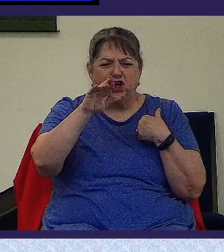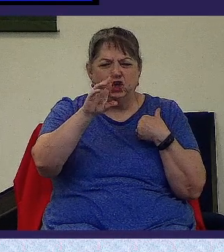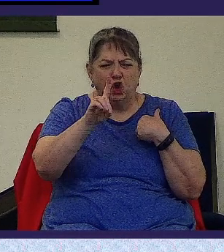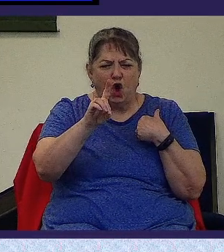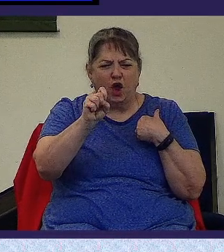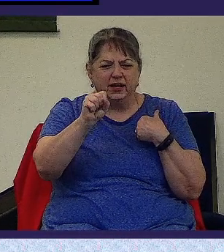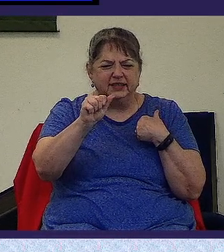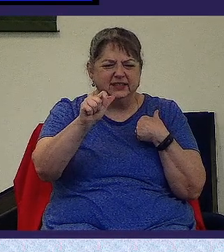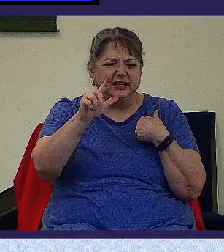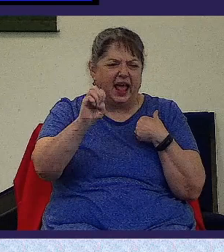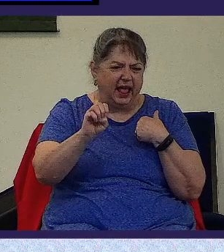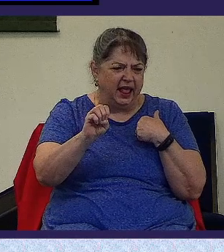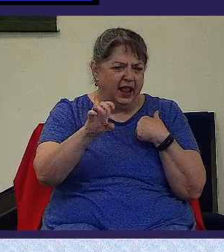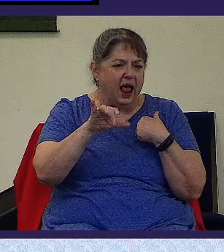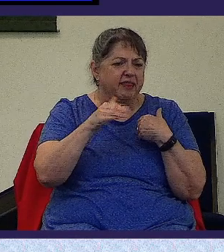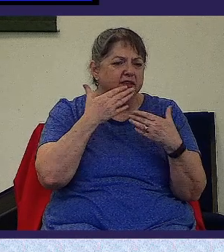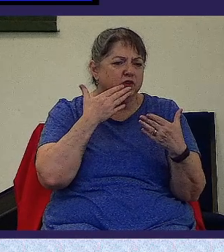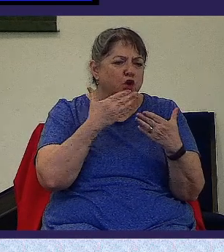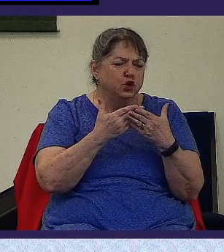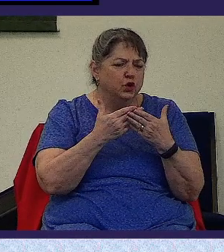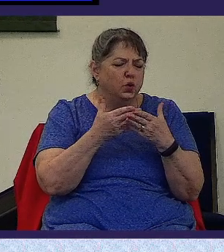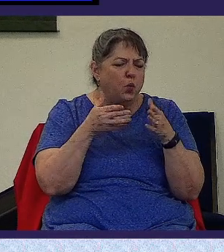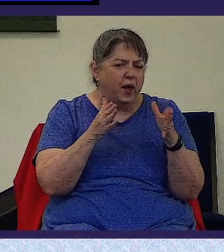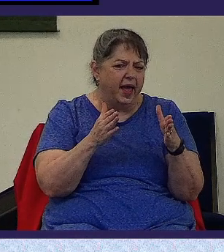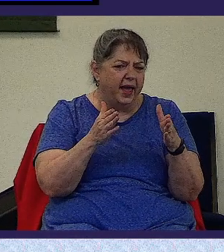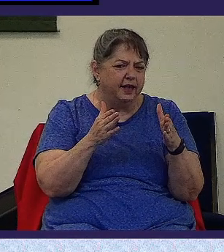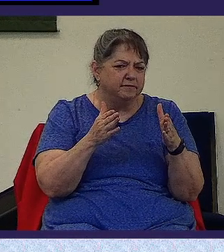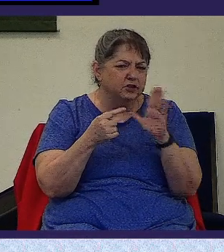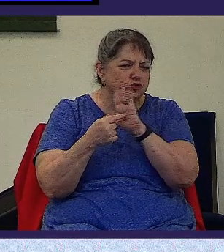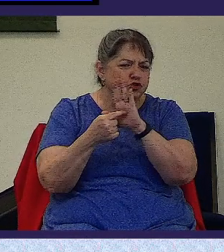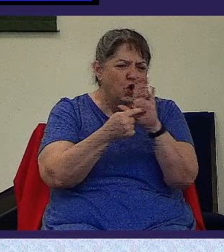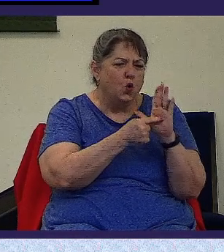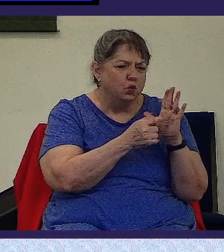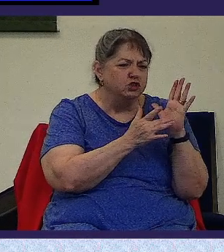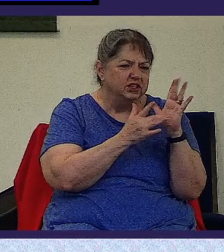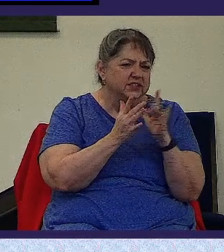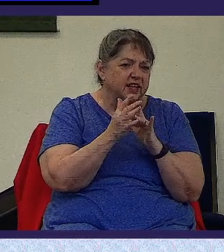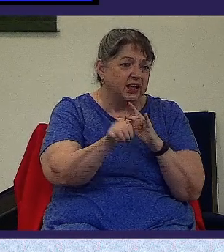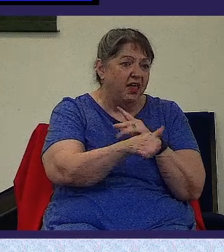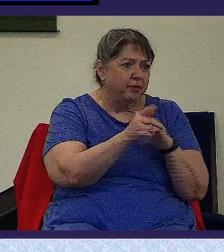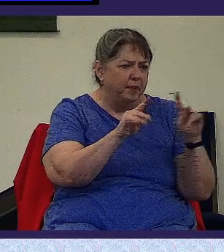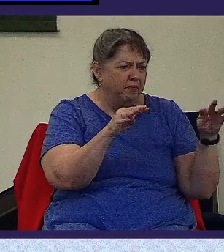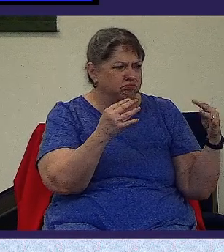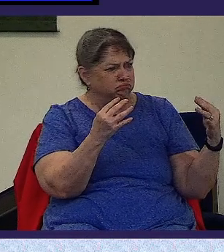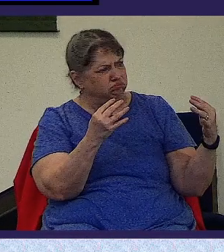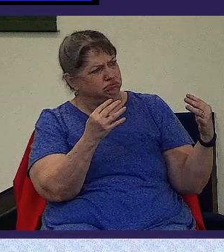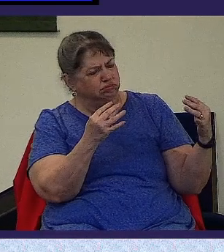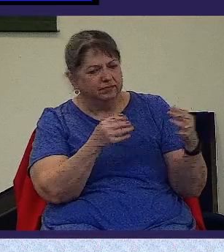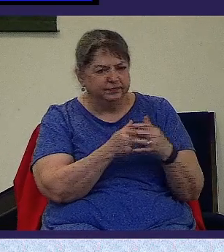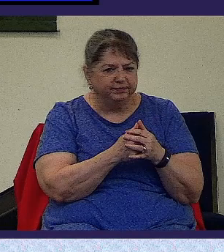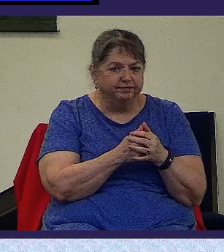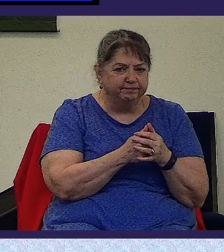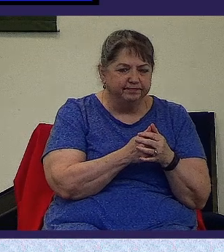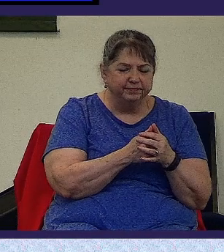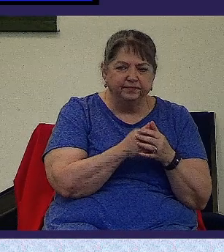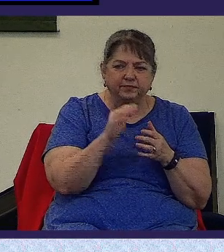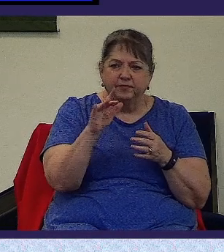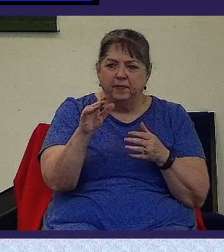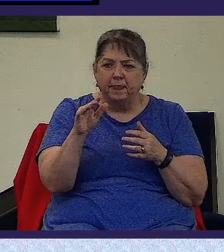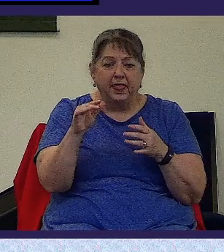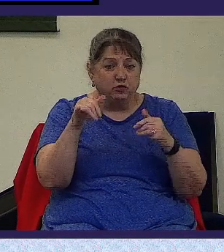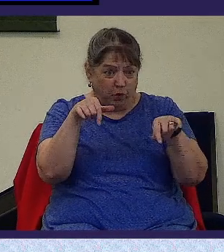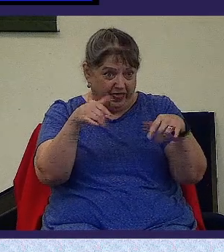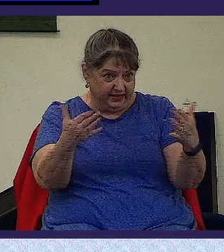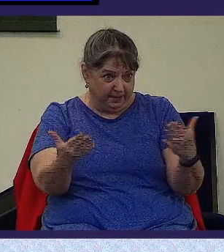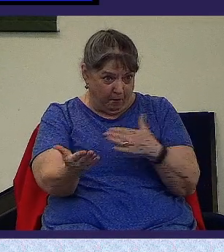all opportunities to be a voice for jesus so let's let's be praying about those things amen so what i wanted to do this